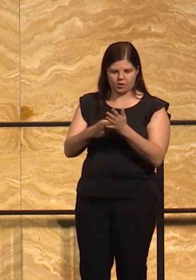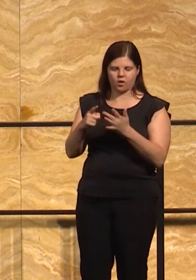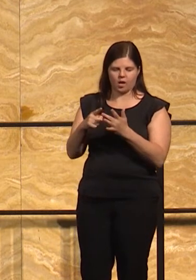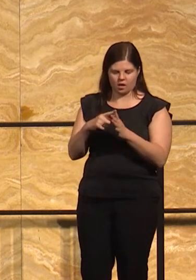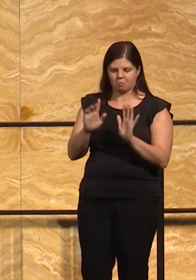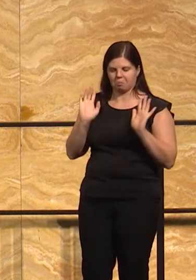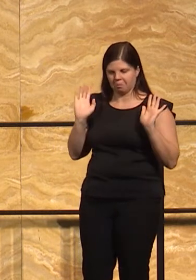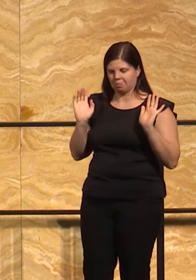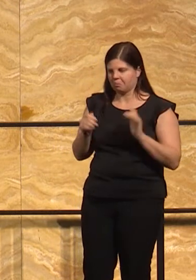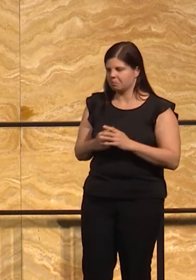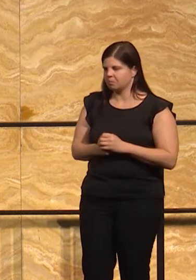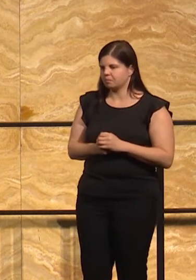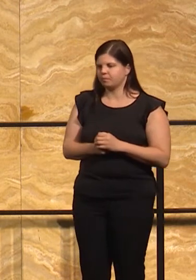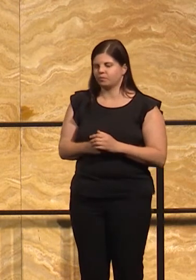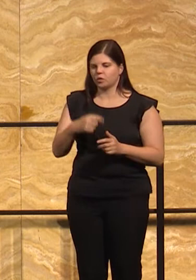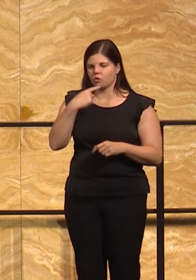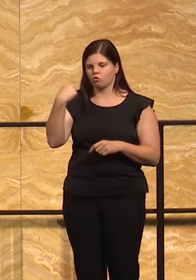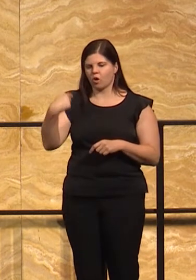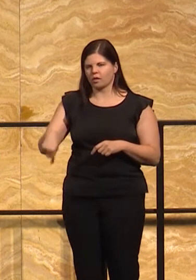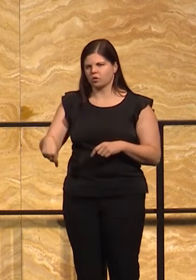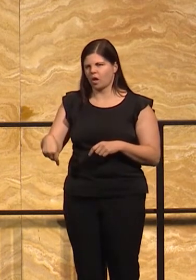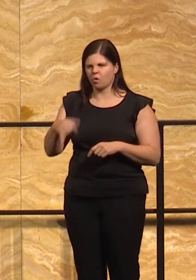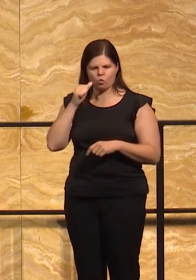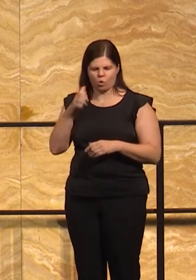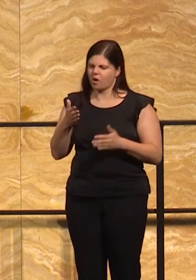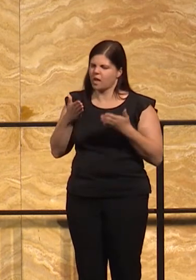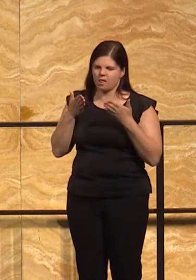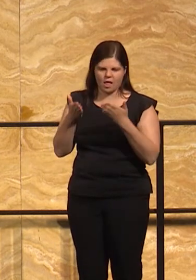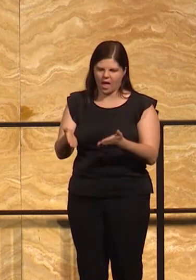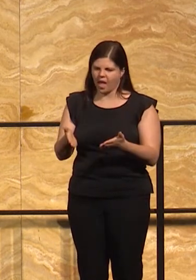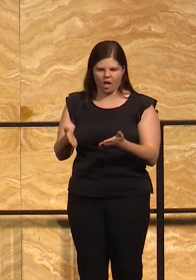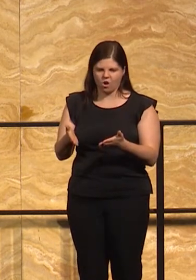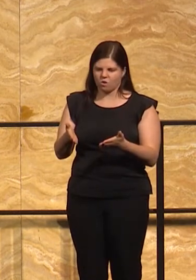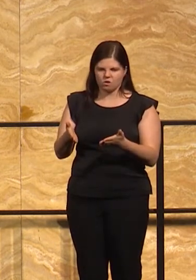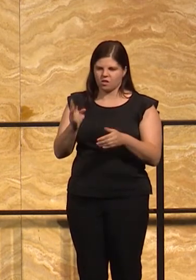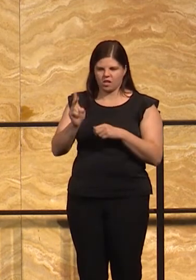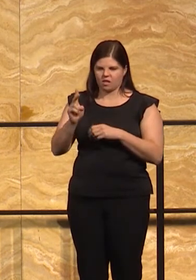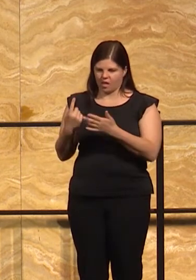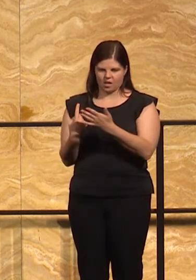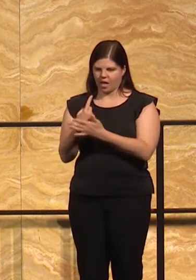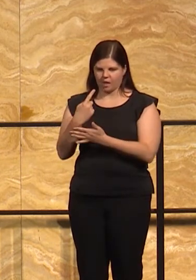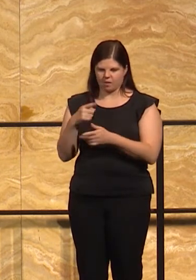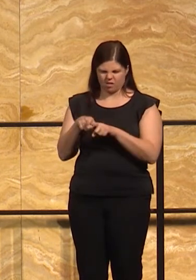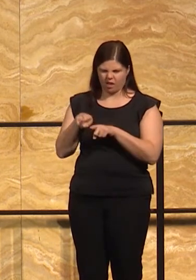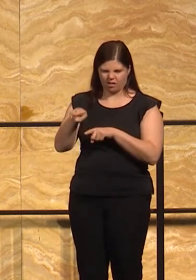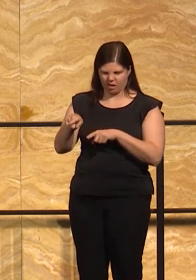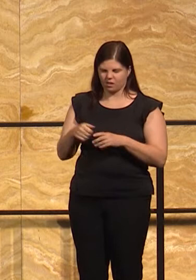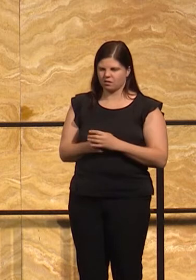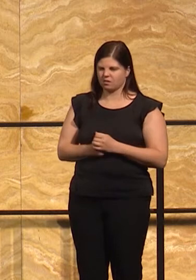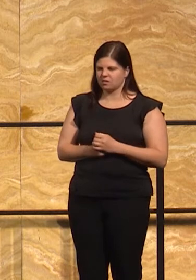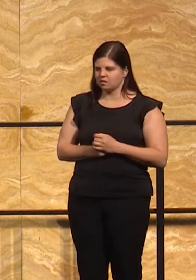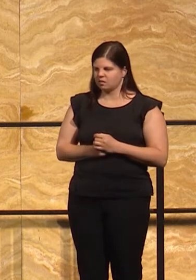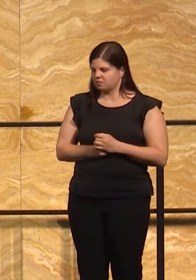allow. Russia would not allow another debacle of